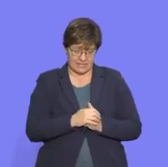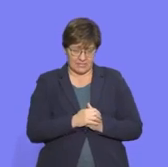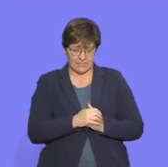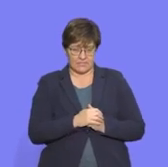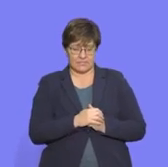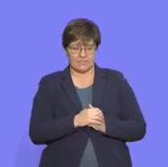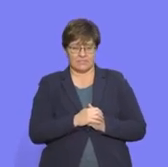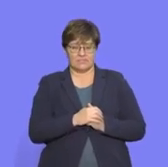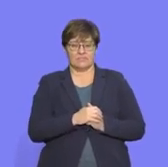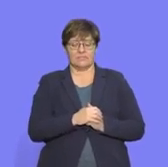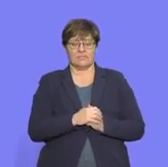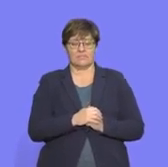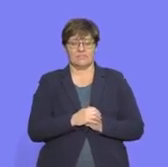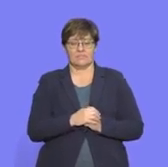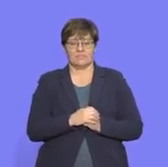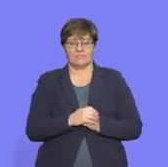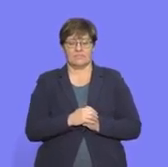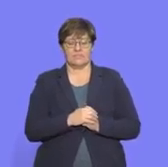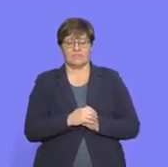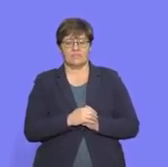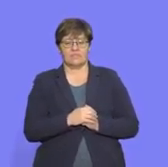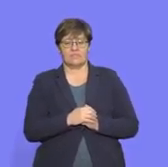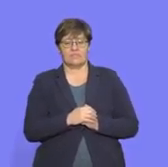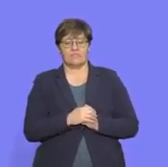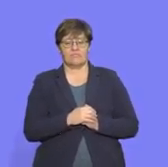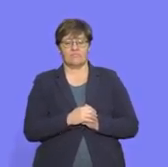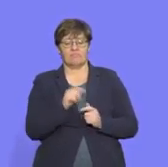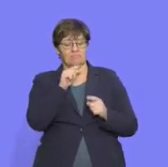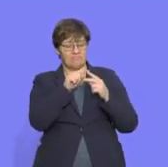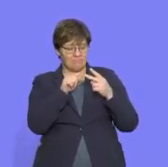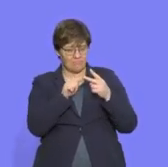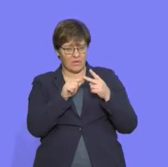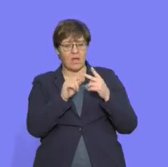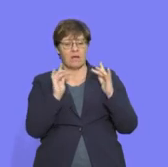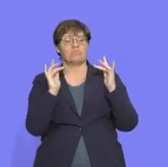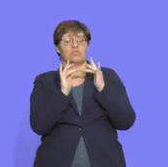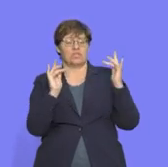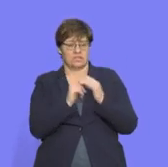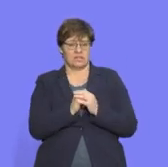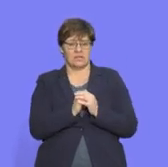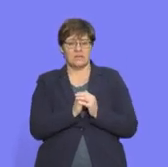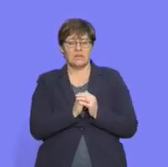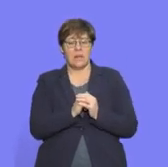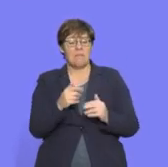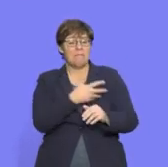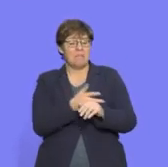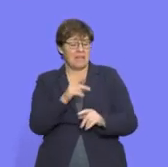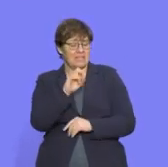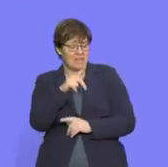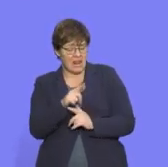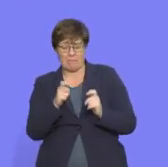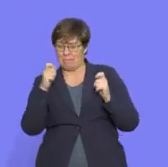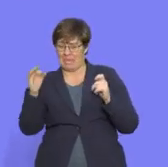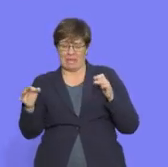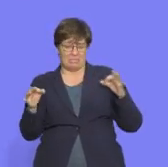to the heart. All right, now these two meet. Now these are really big blood vessels, the